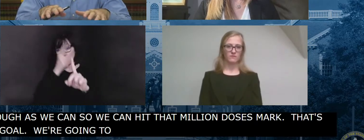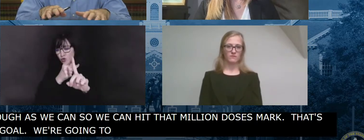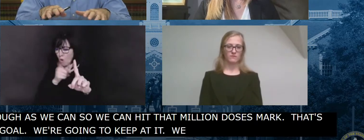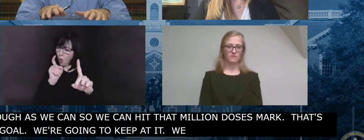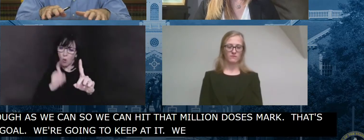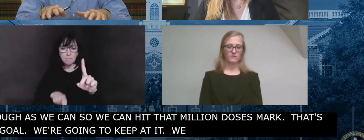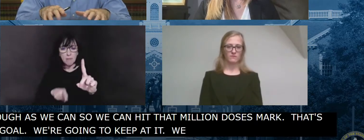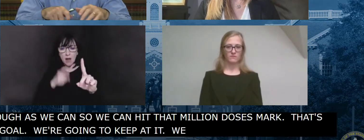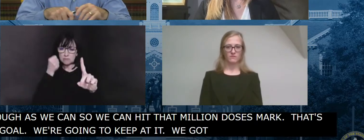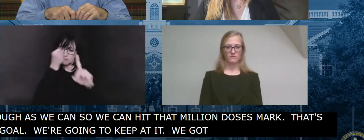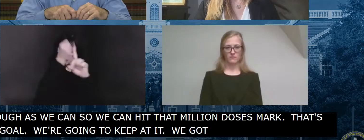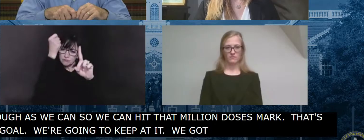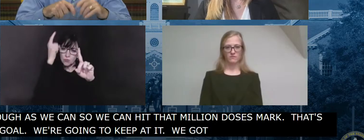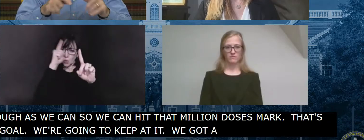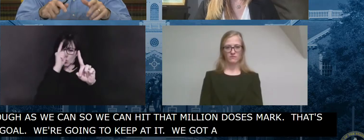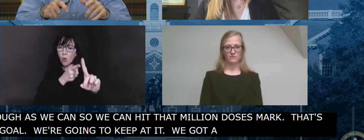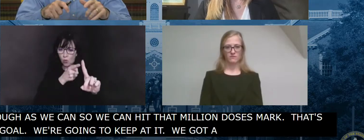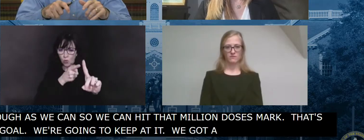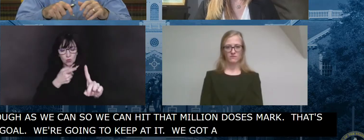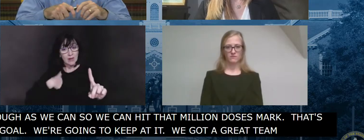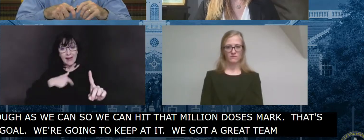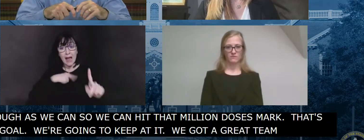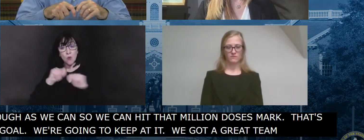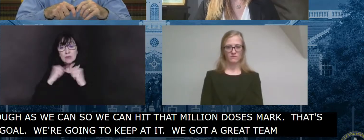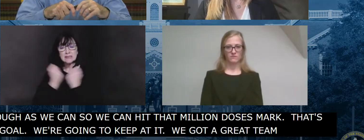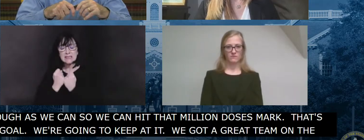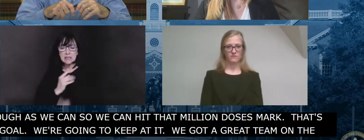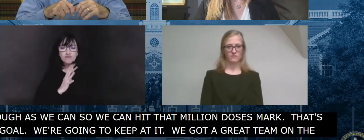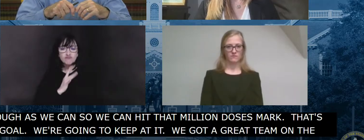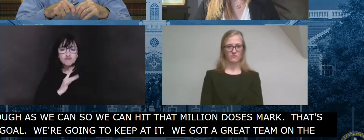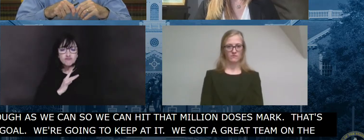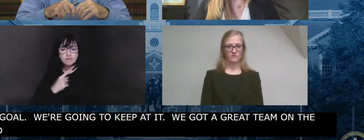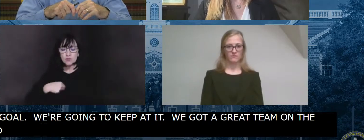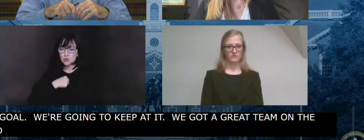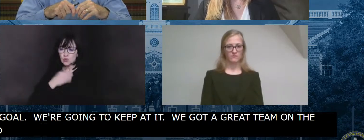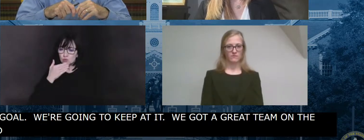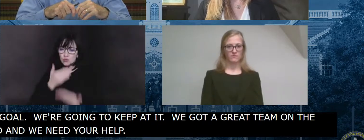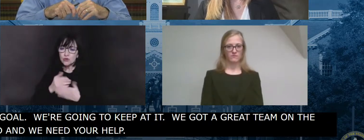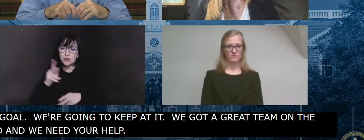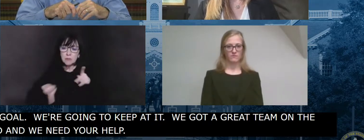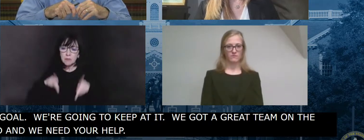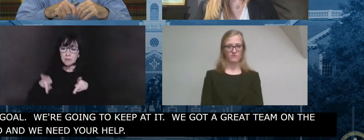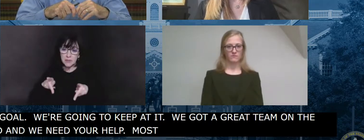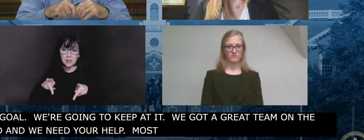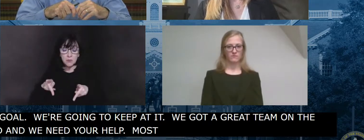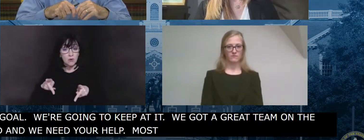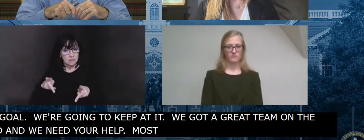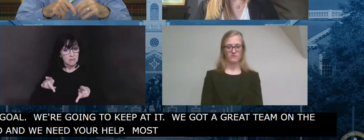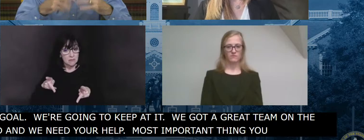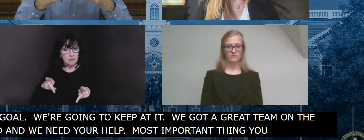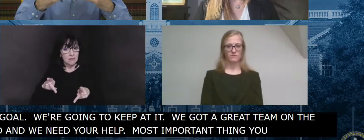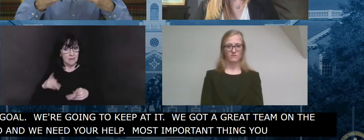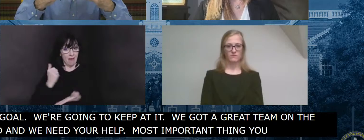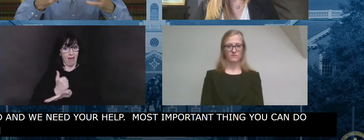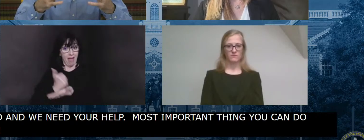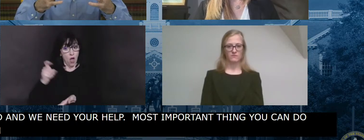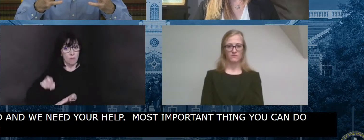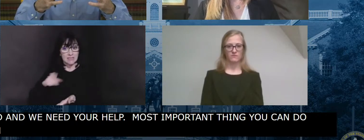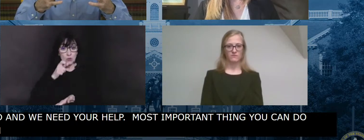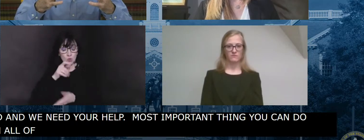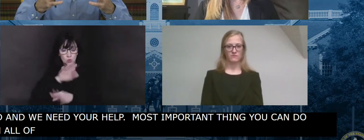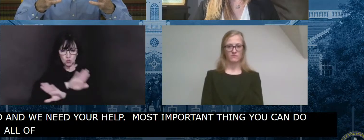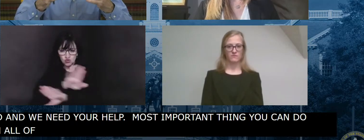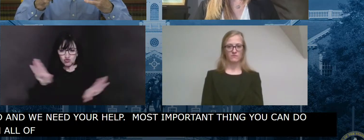team on the field, and we need your help. The most important thing that you can do with all of us, wear a mask, keep